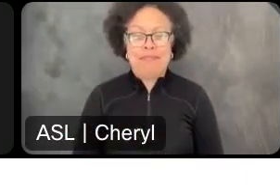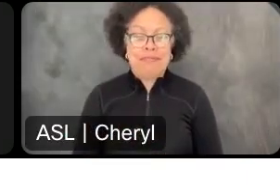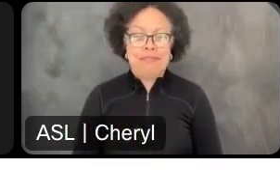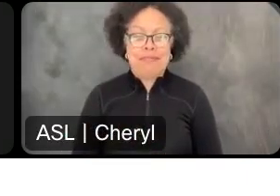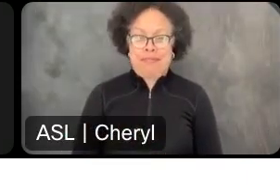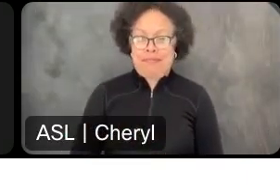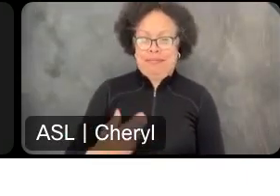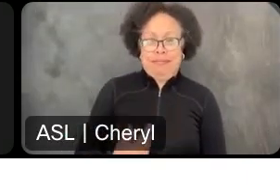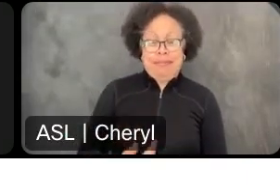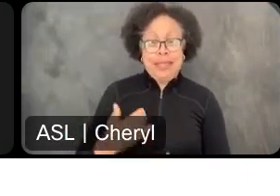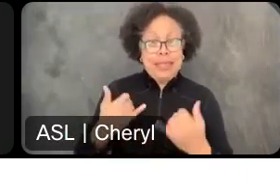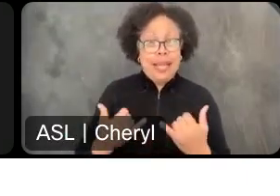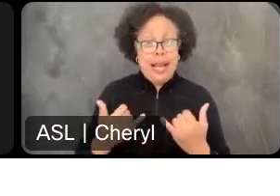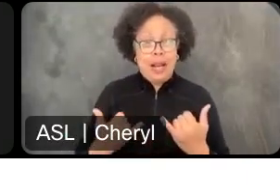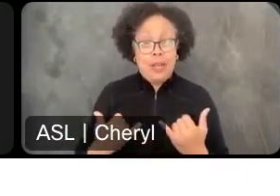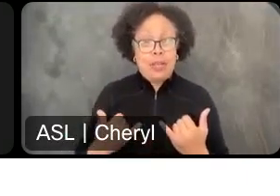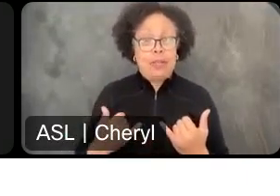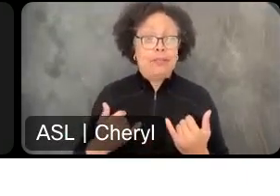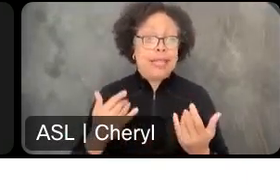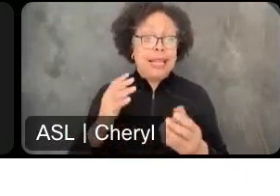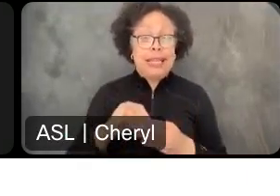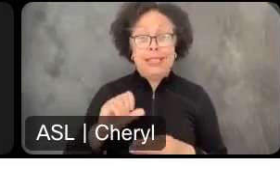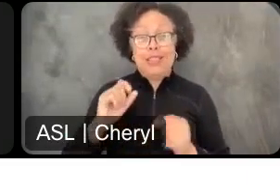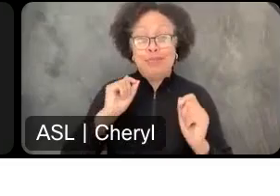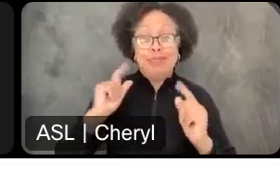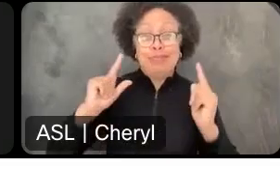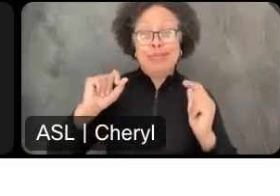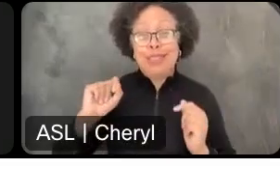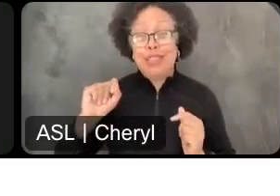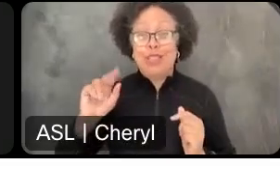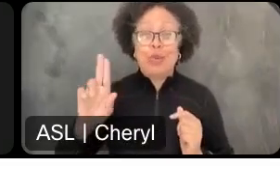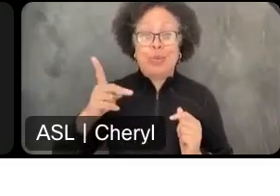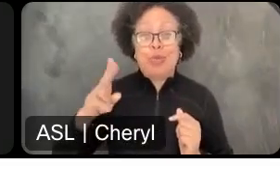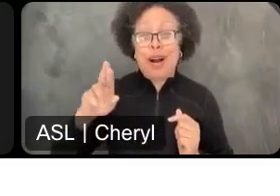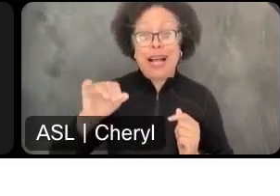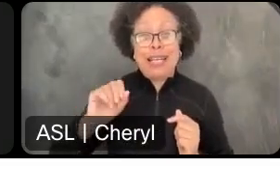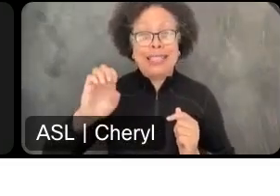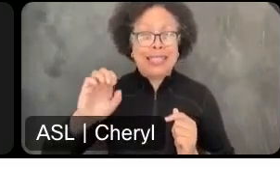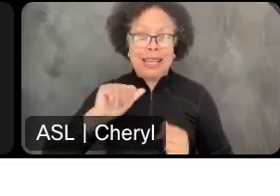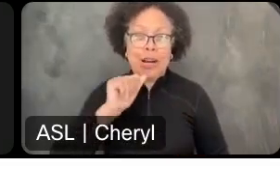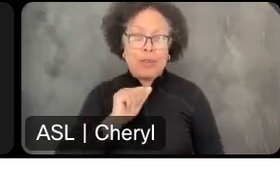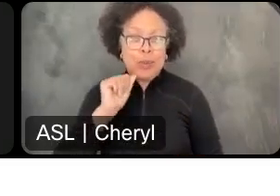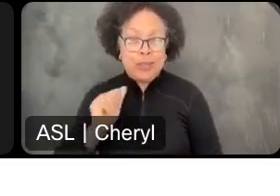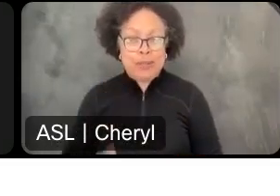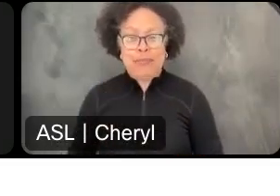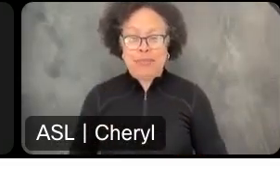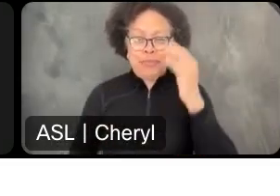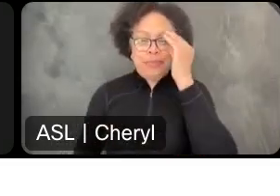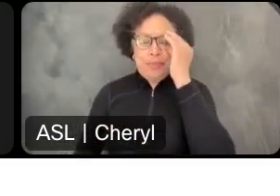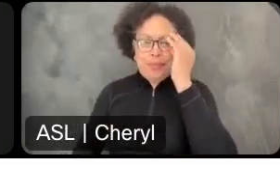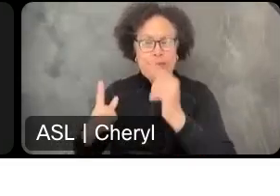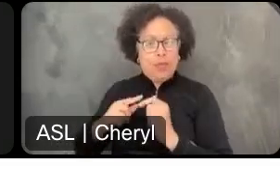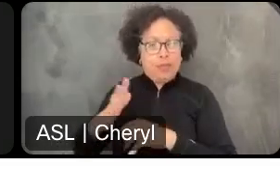I am joining us today from Surprise, Arizona, the unceded homelands of the Akimel